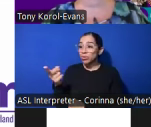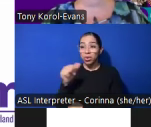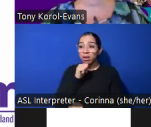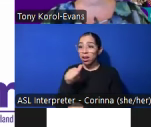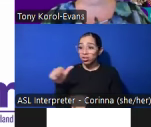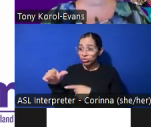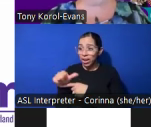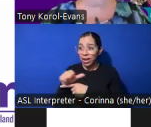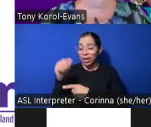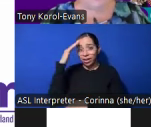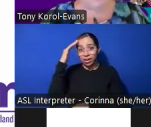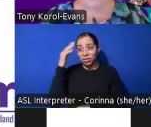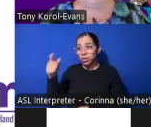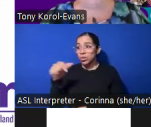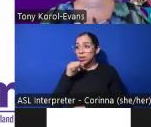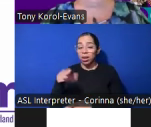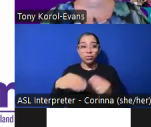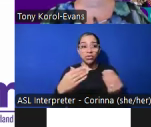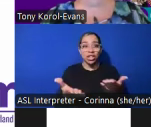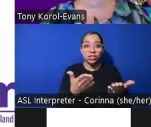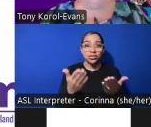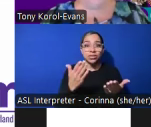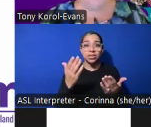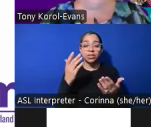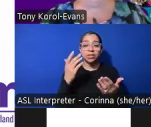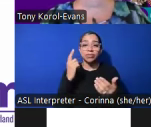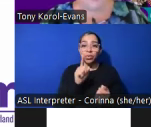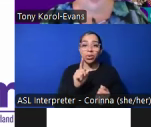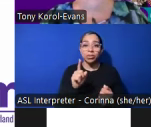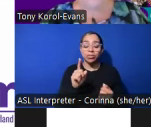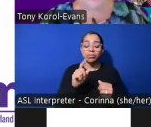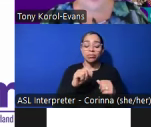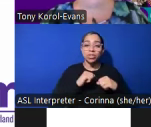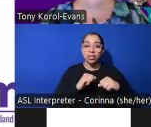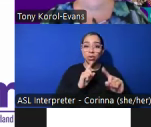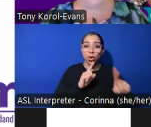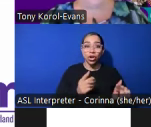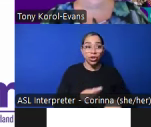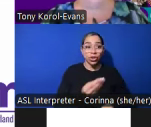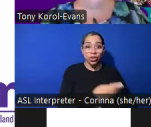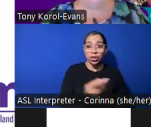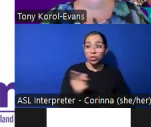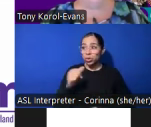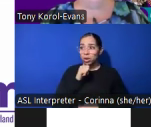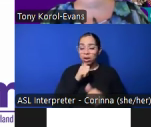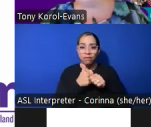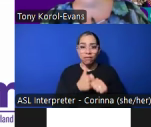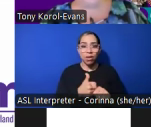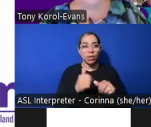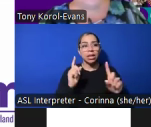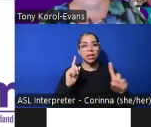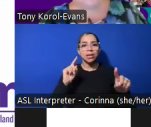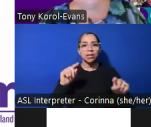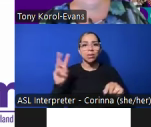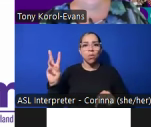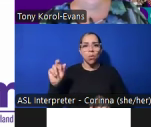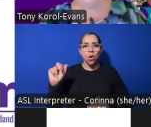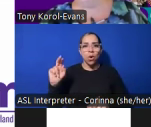orders, and you're not following up on warrants, you are putting yourself at risk. Not just the